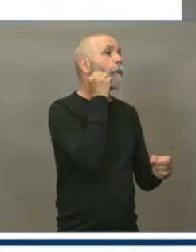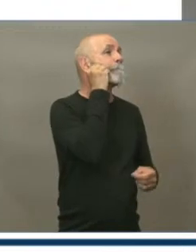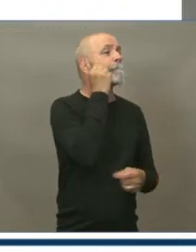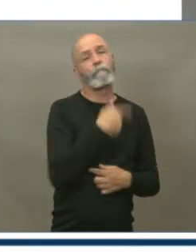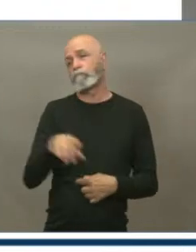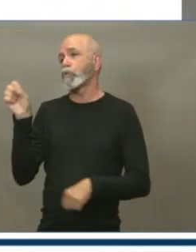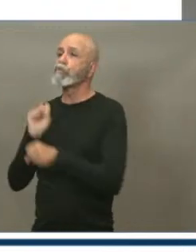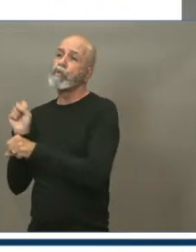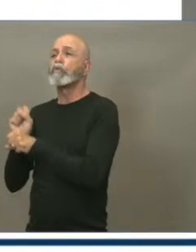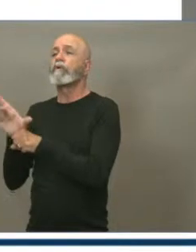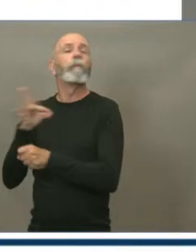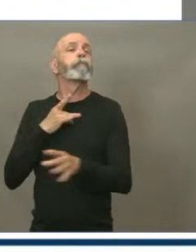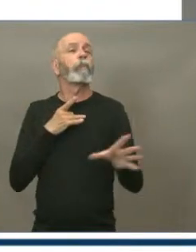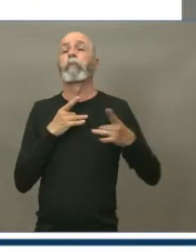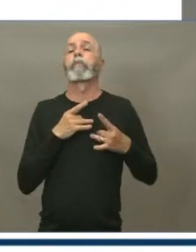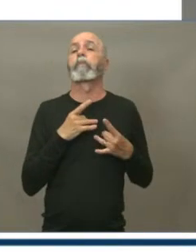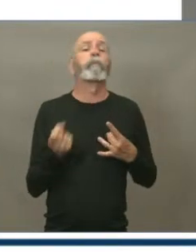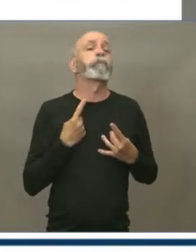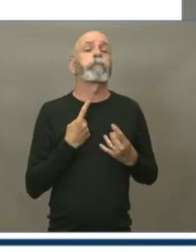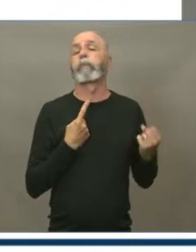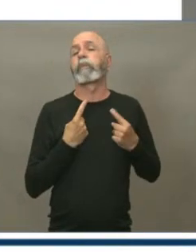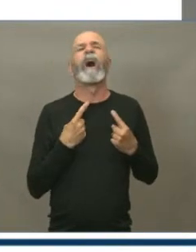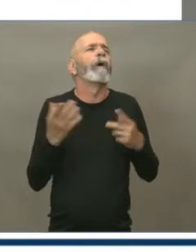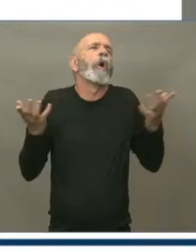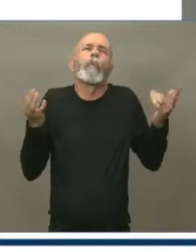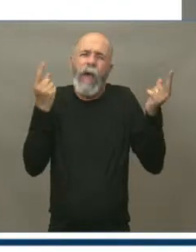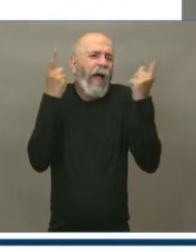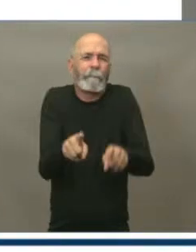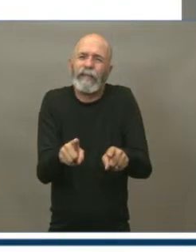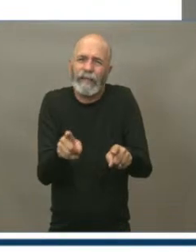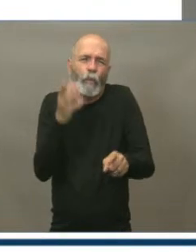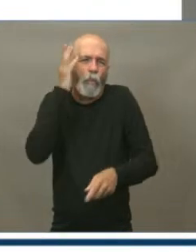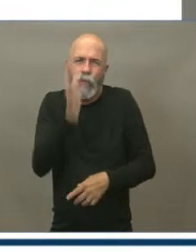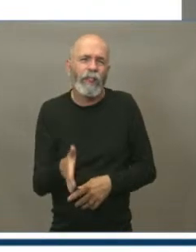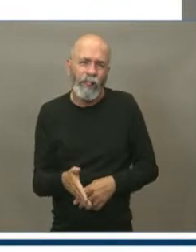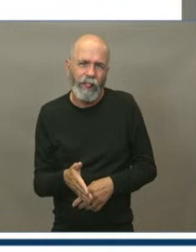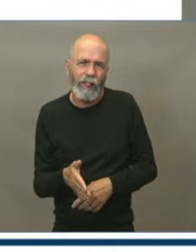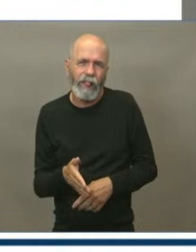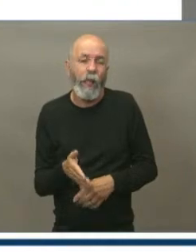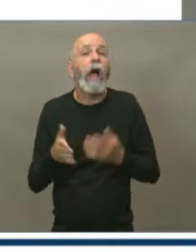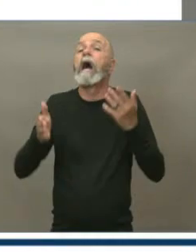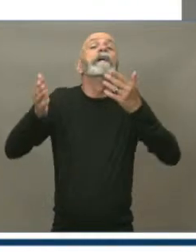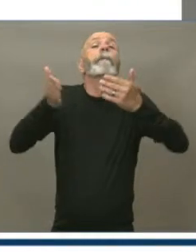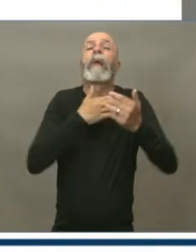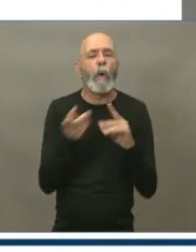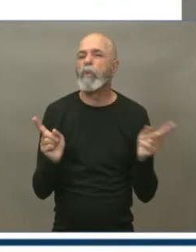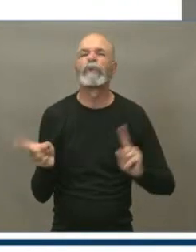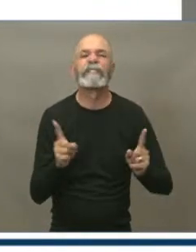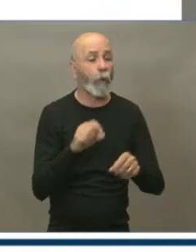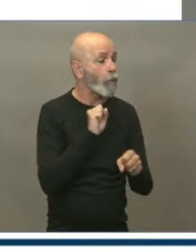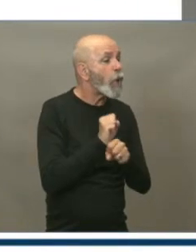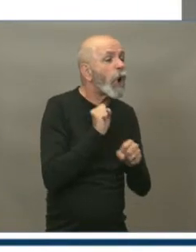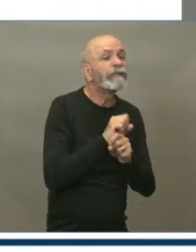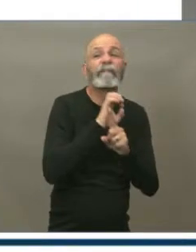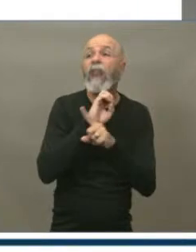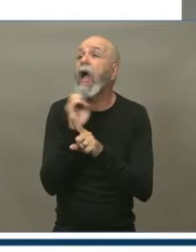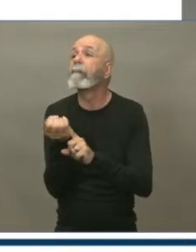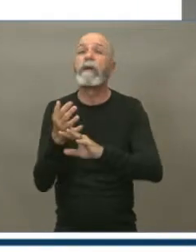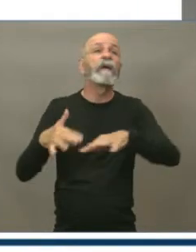workplaces. So there's no one sector or one type of workplace. It's across the board, many different types of